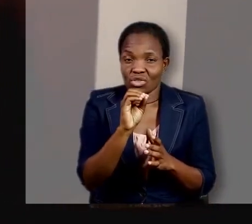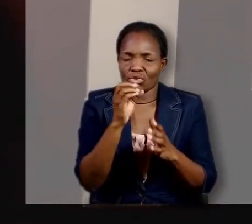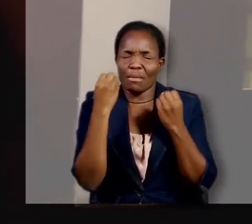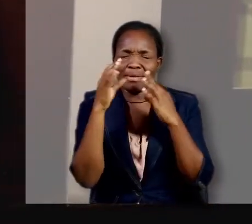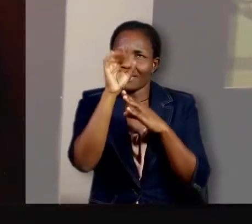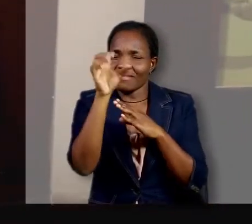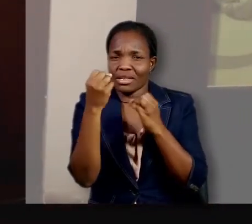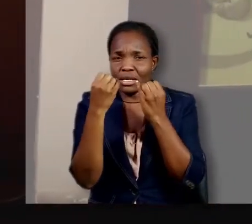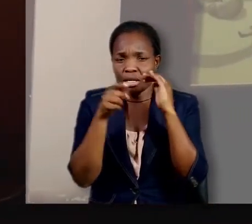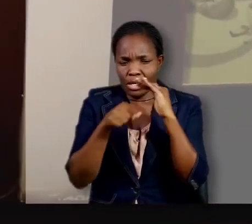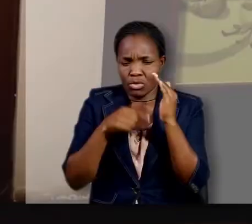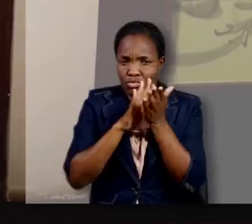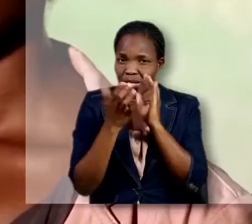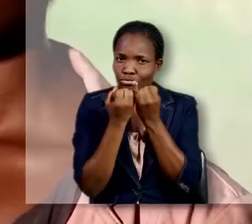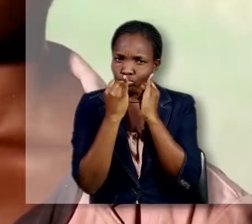of a single commodity,